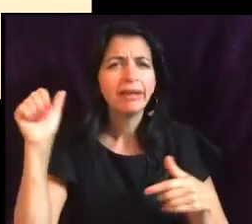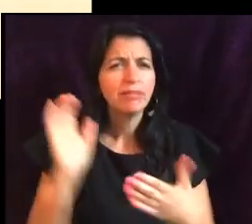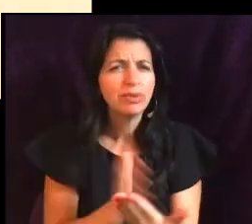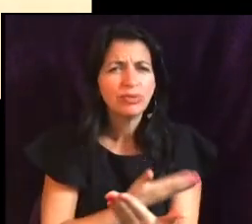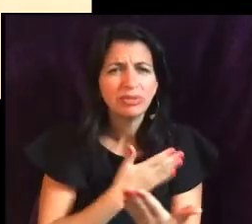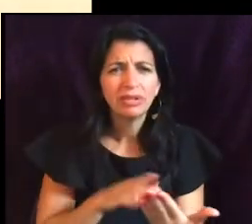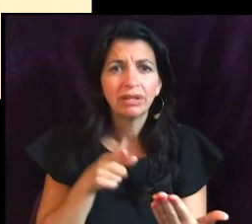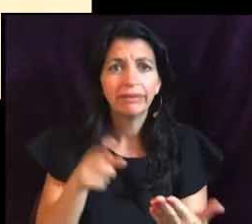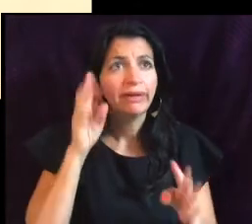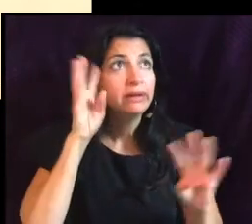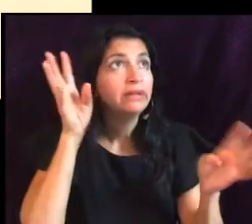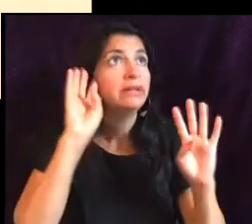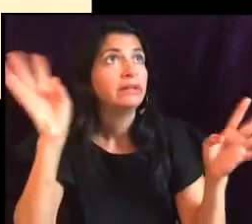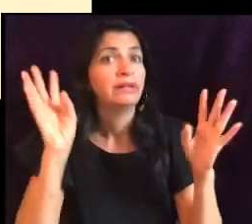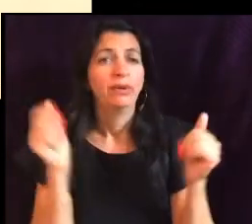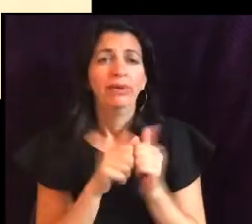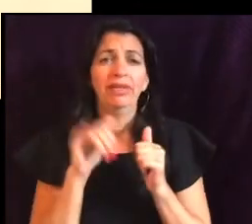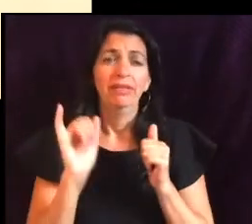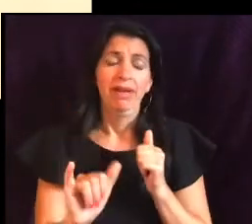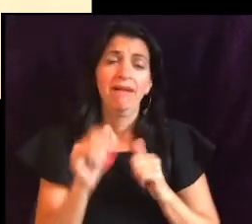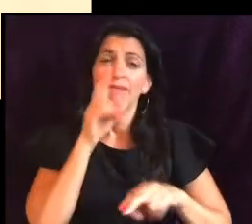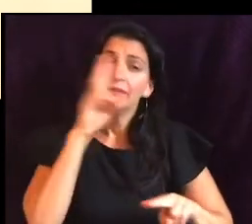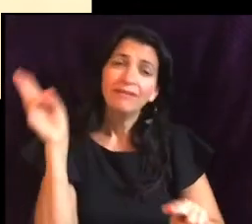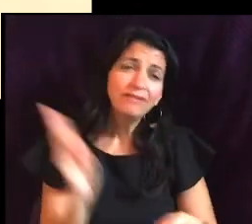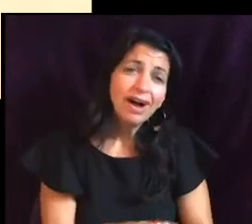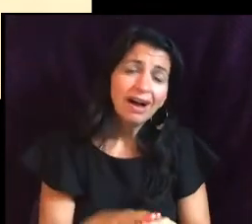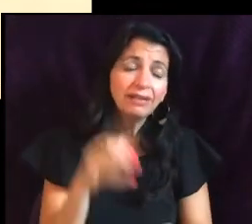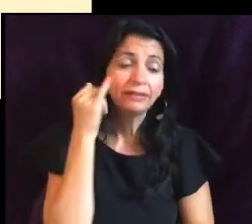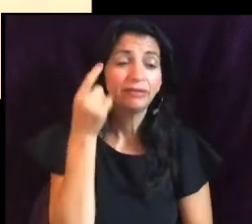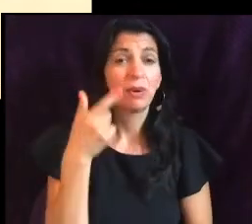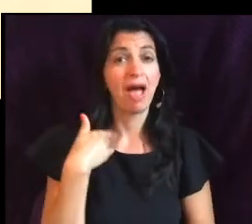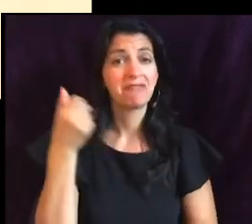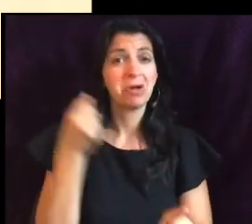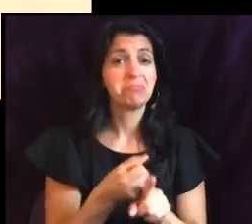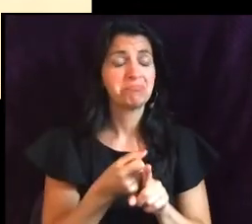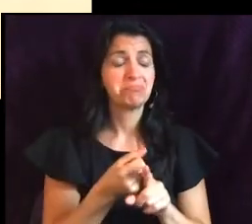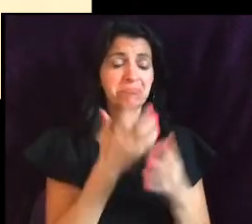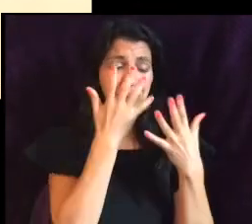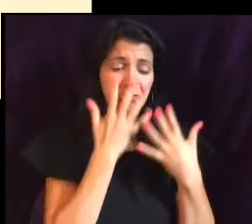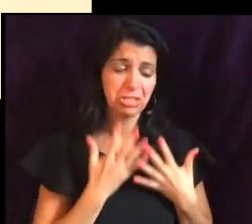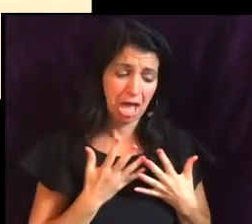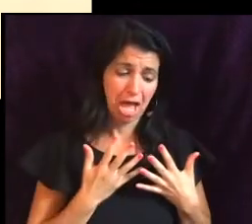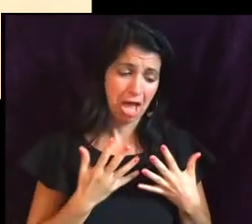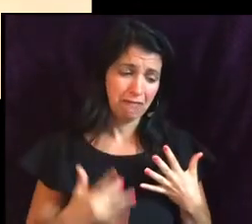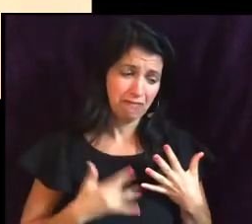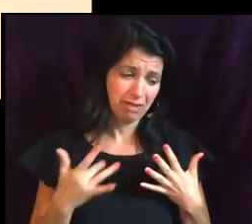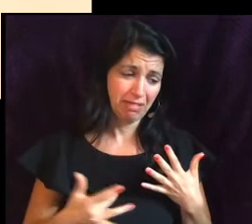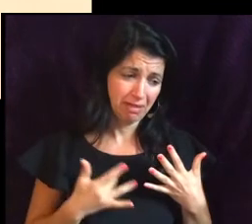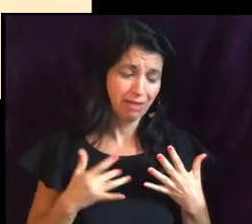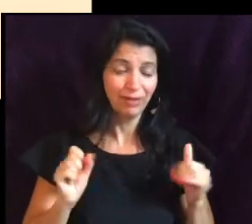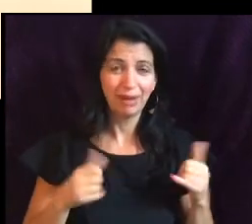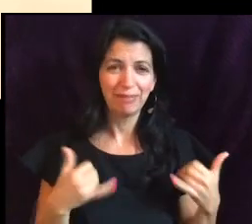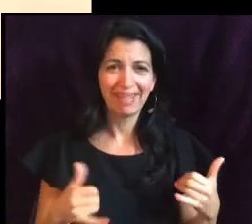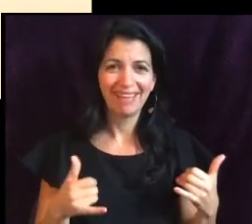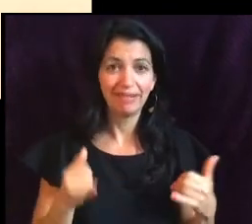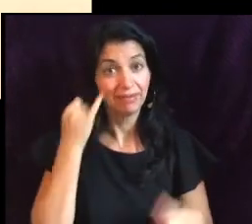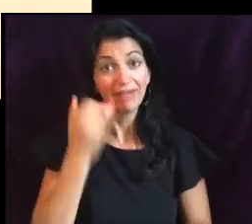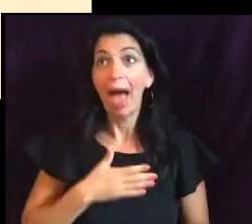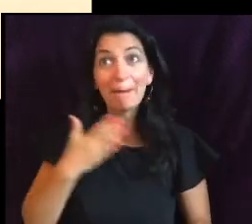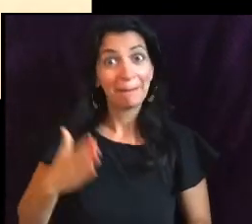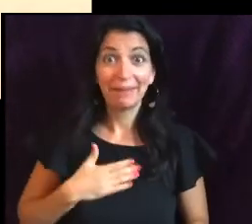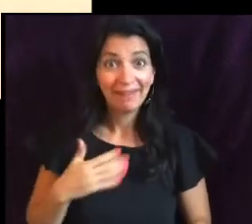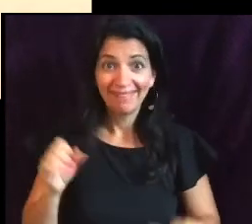you feel, any sounds that you want with this. It'll be really fun. If you're feeling sad, you can play it. If you're feeling happy, you can play